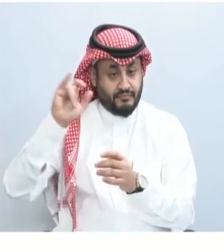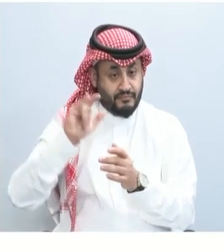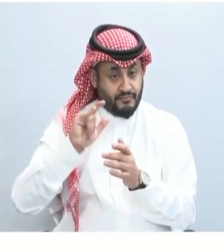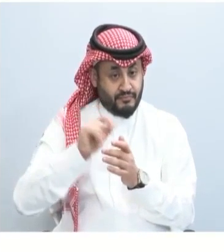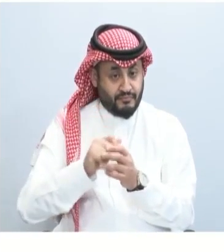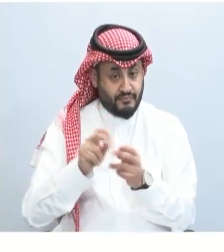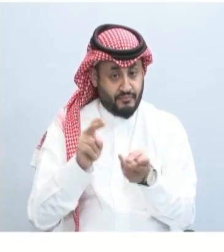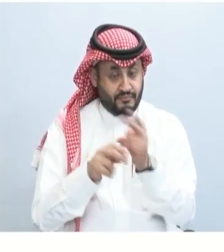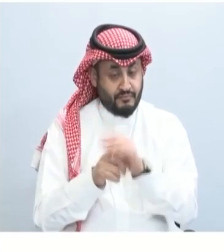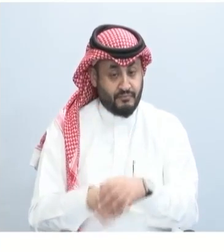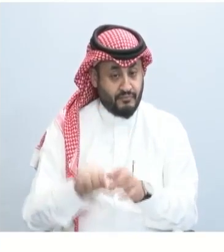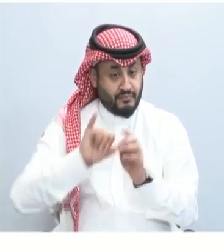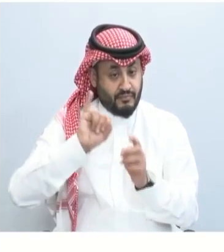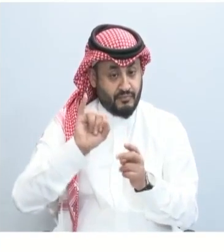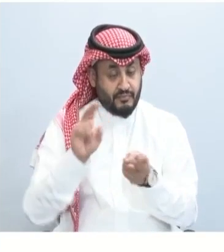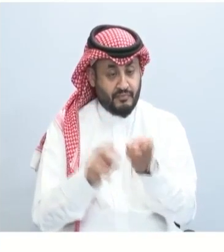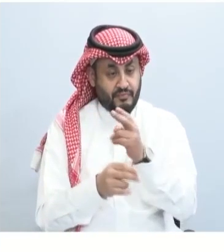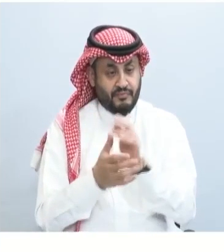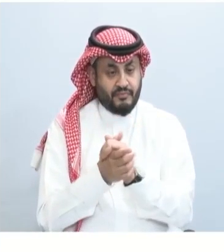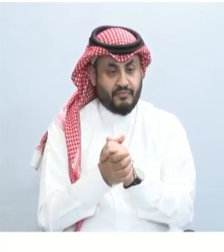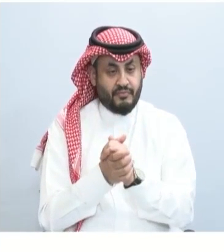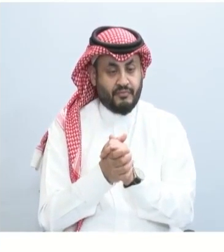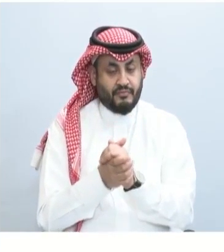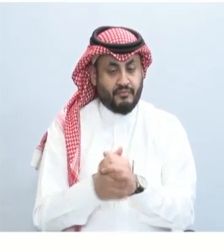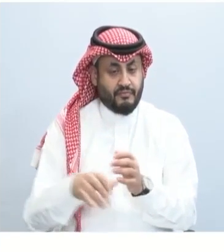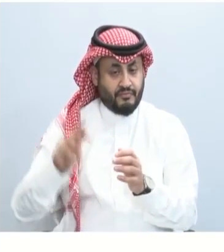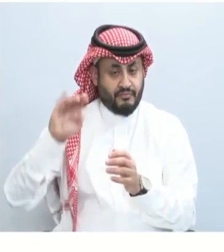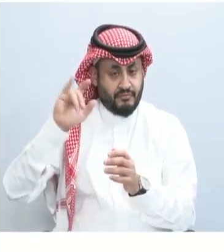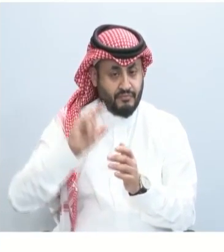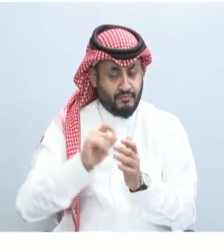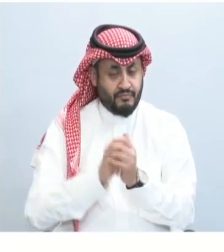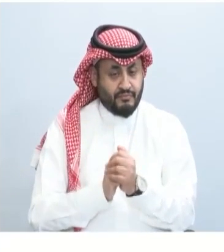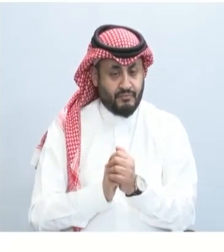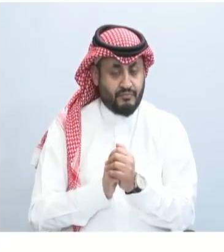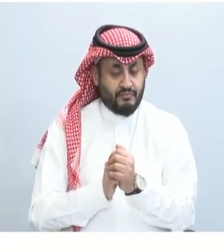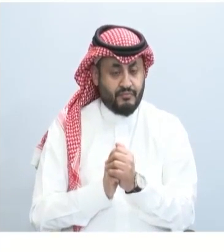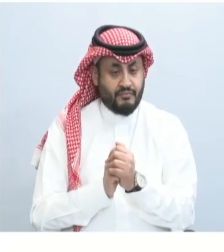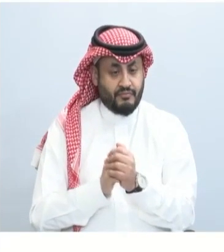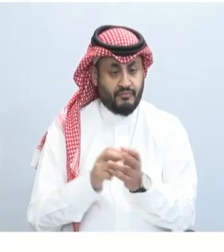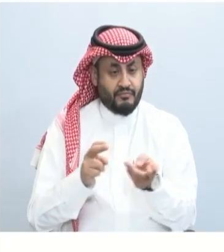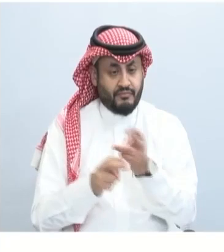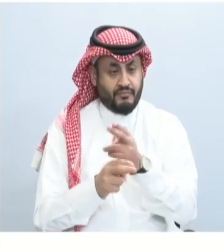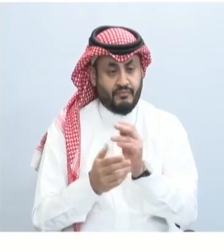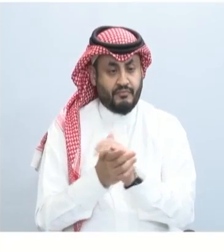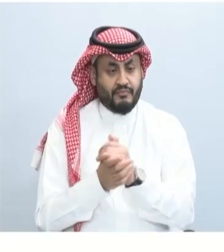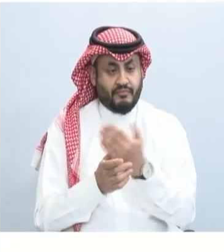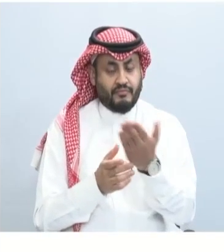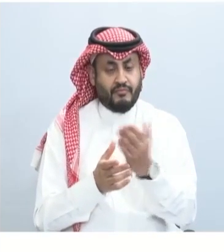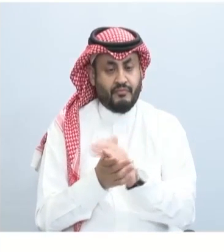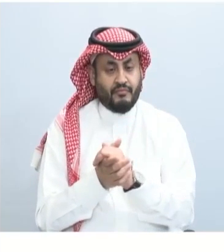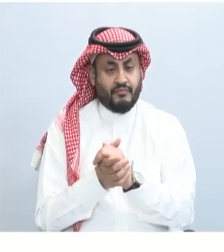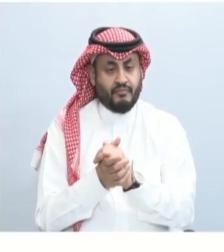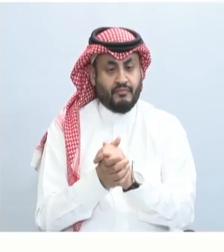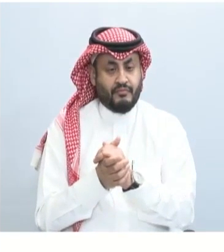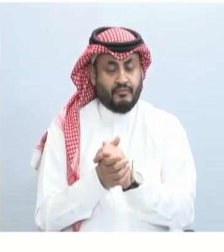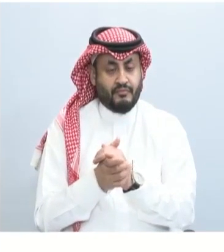or I went to an adventure and my father drove us, here we can make changes